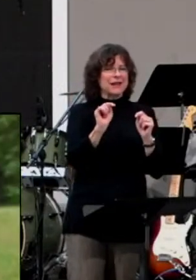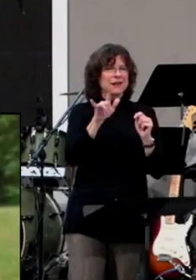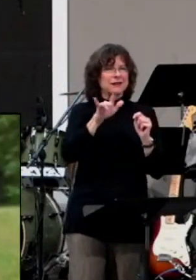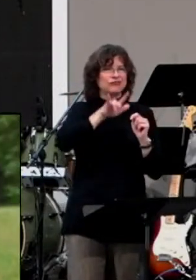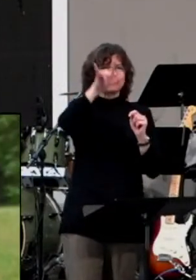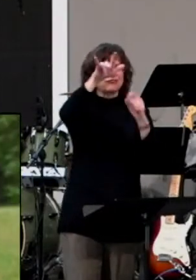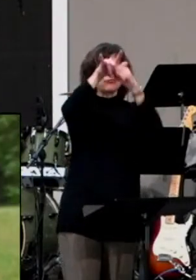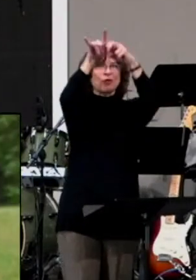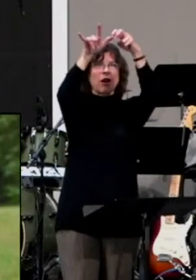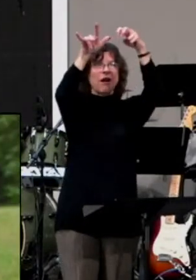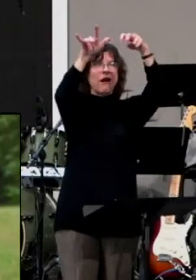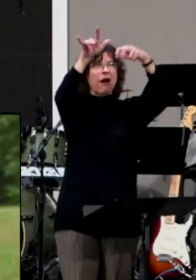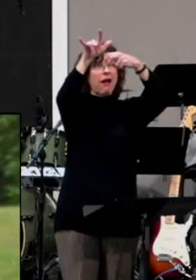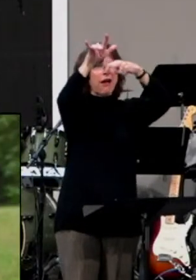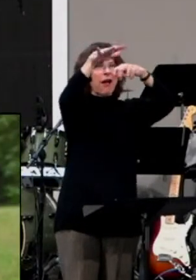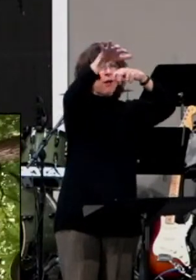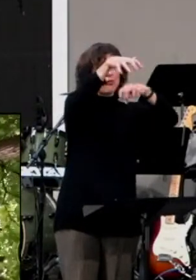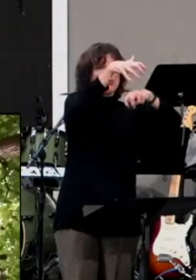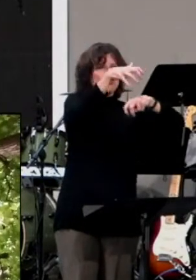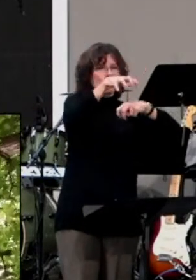skydiving.